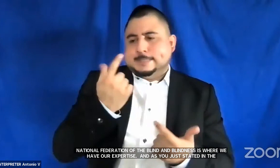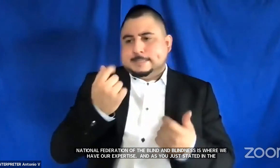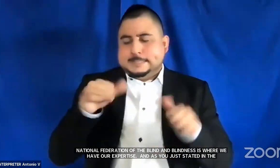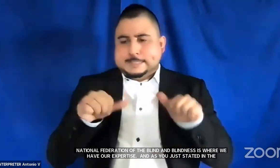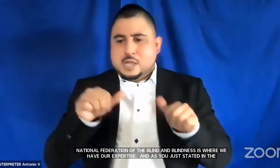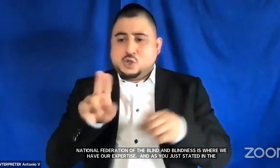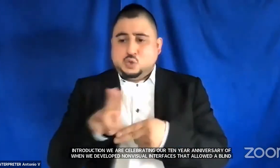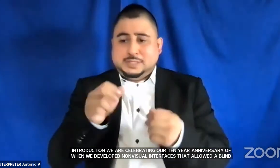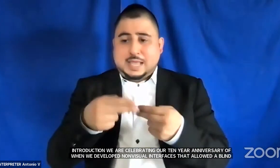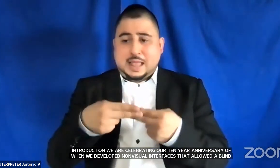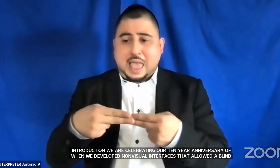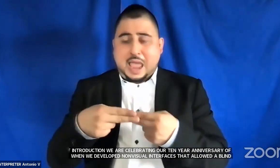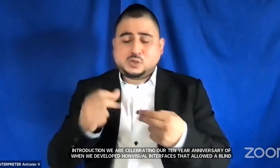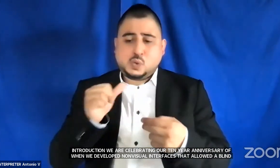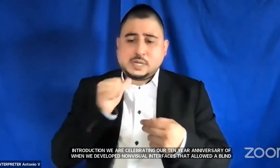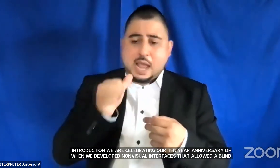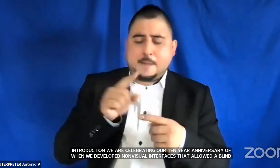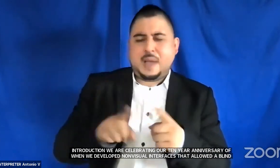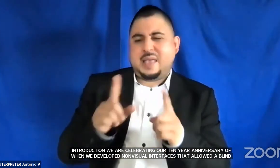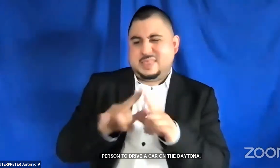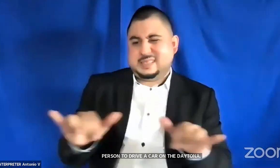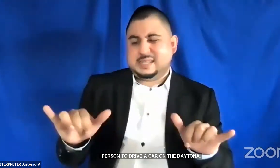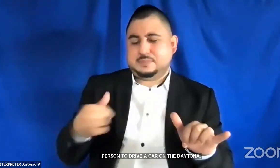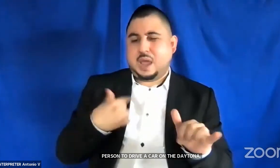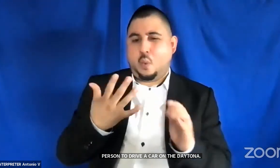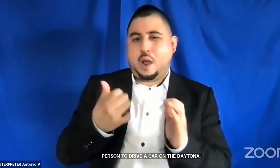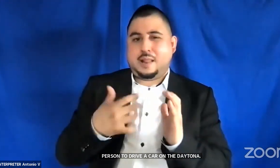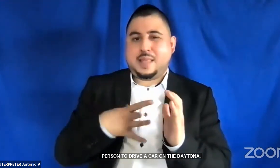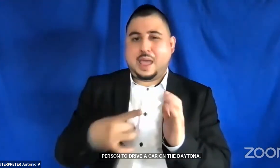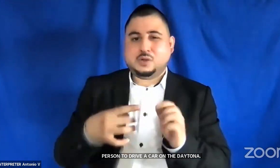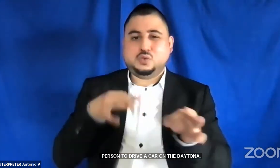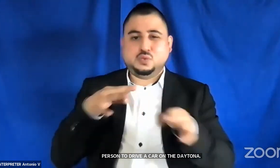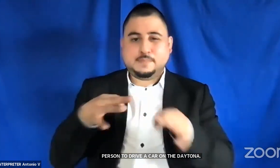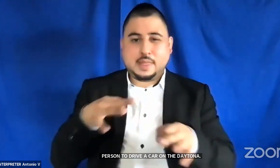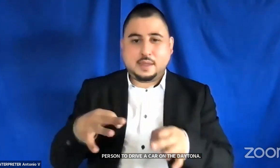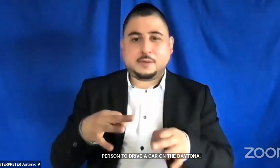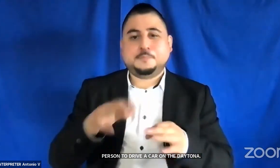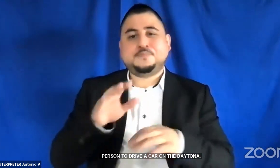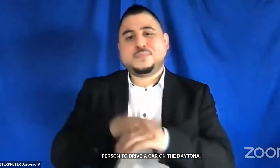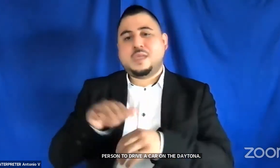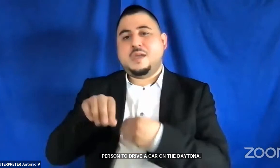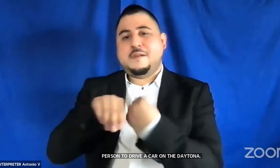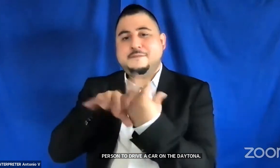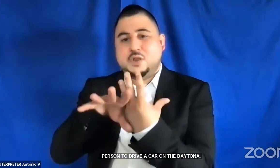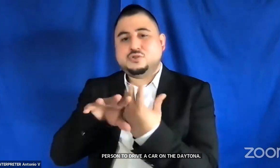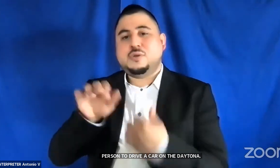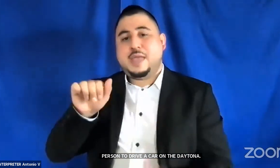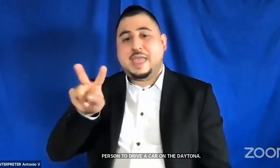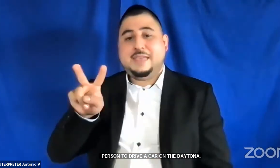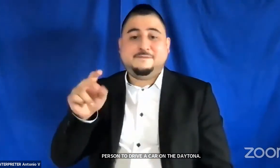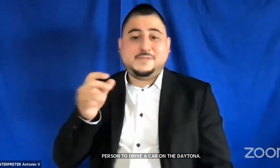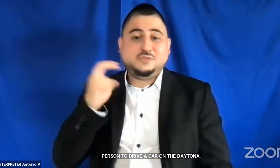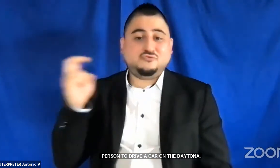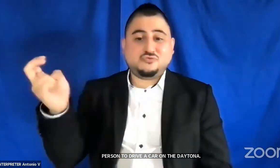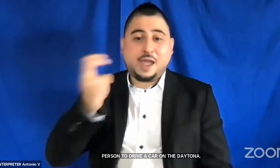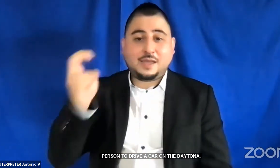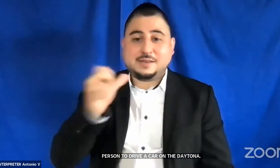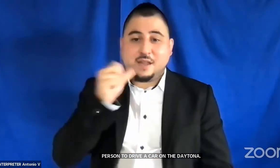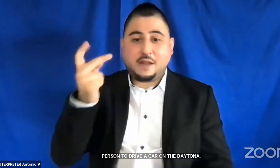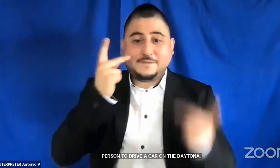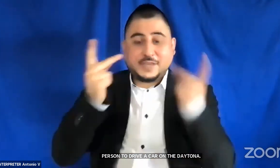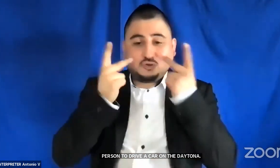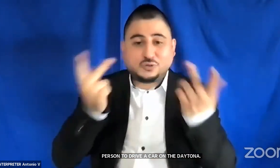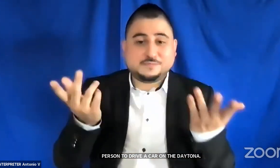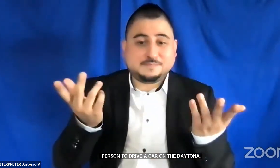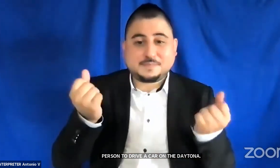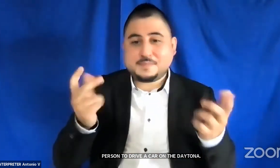slides, but I think that what I want to do is to take you all on a virtual autonomous vehicle ride non-visually. Now,